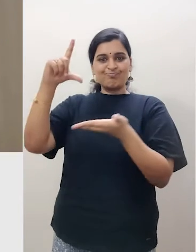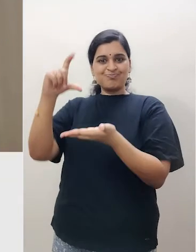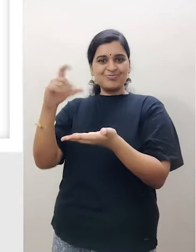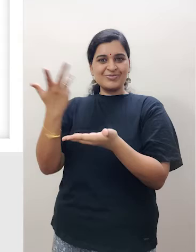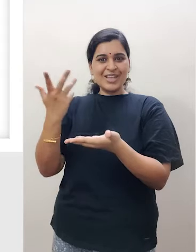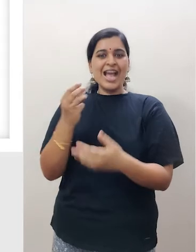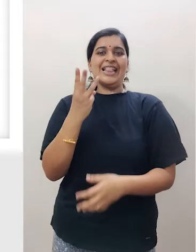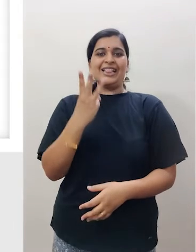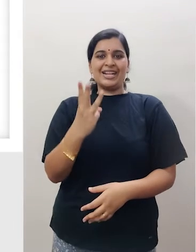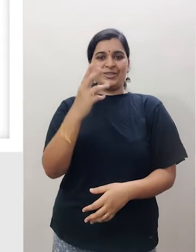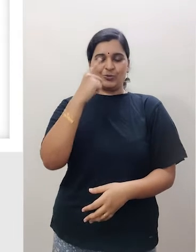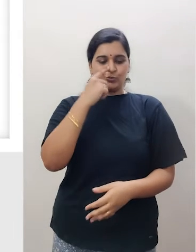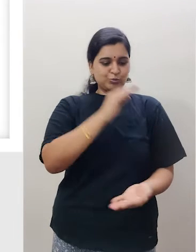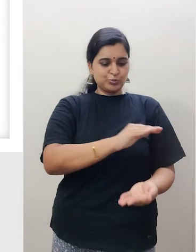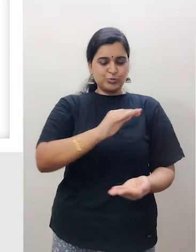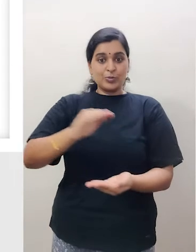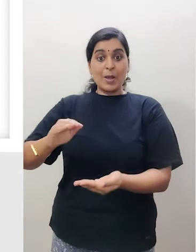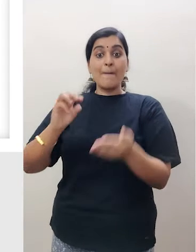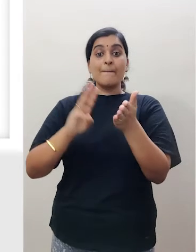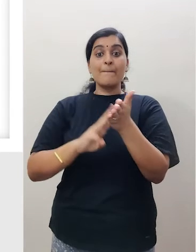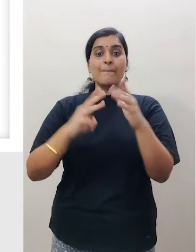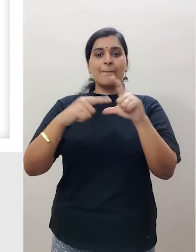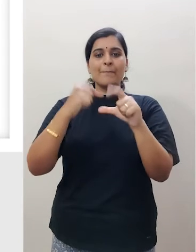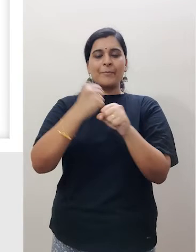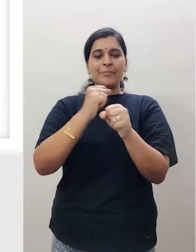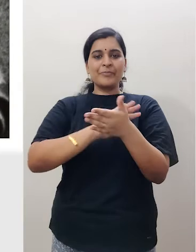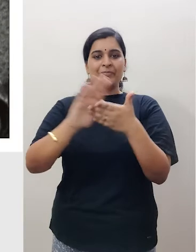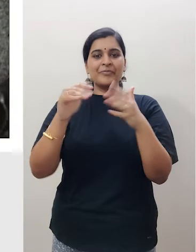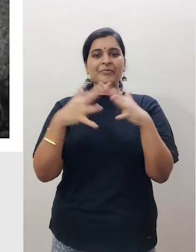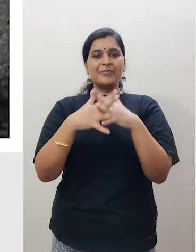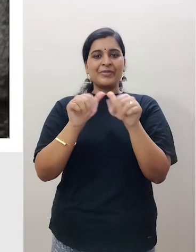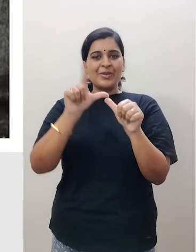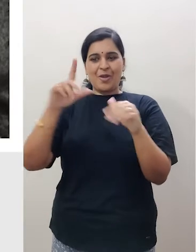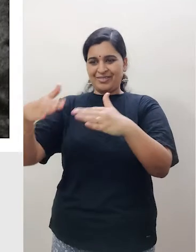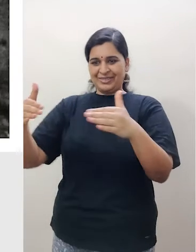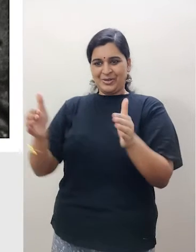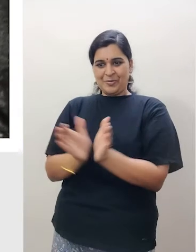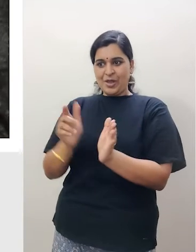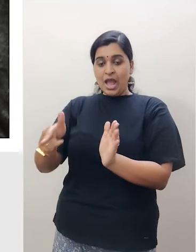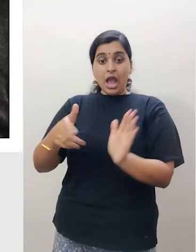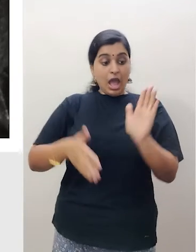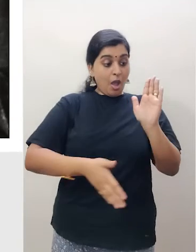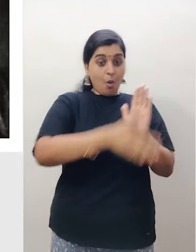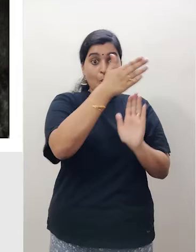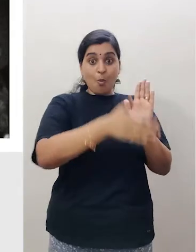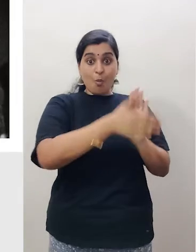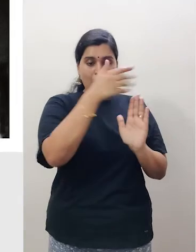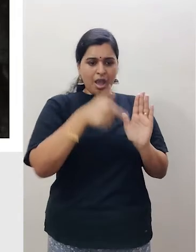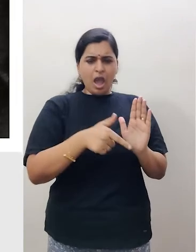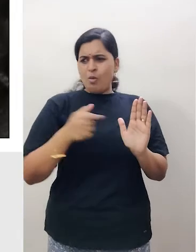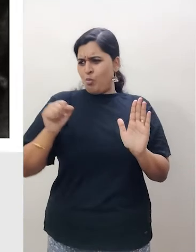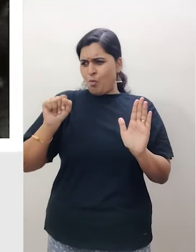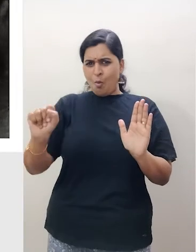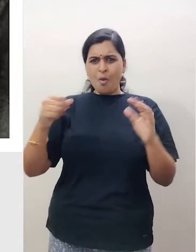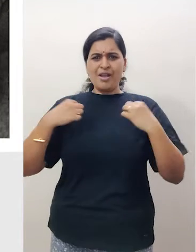girls, possibly from the Meghwal community of the Bunny grasslands. Standing against a wall, wearing traditional clothing,